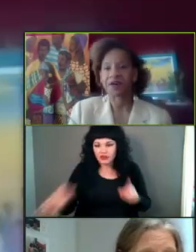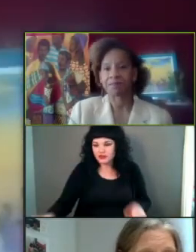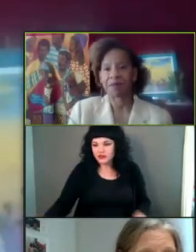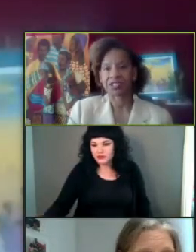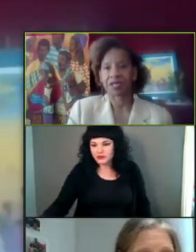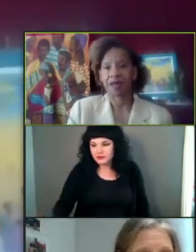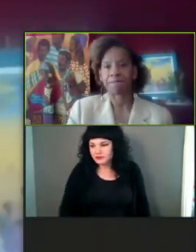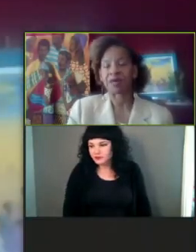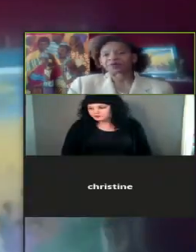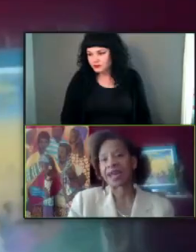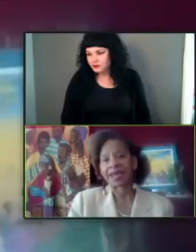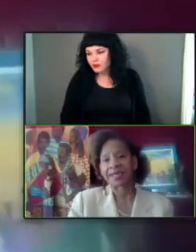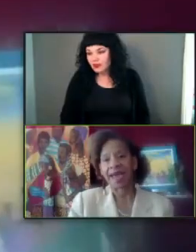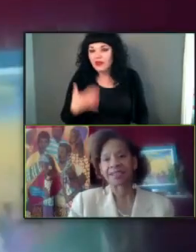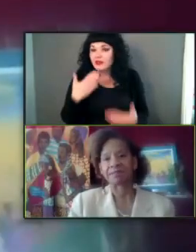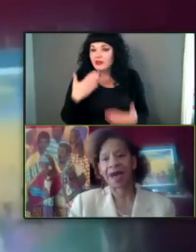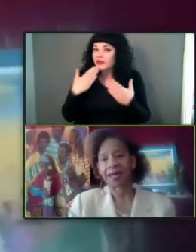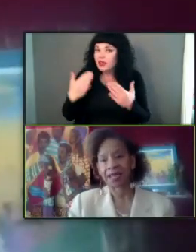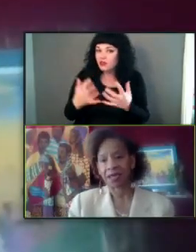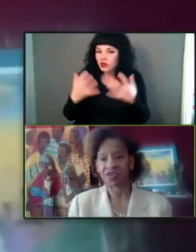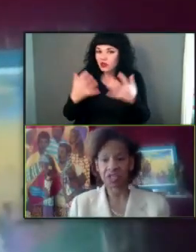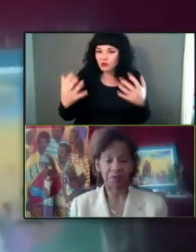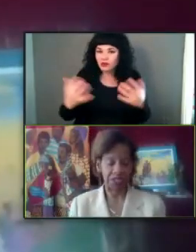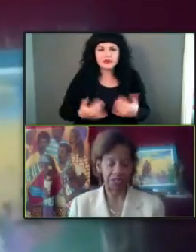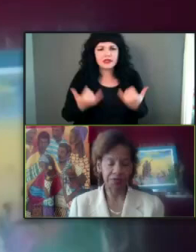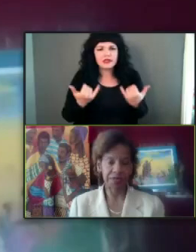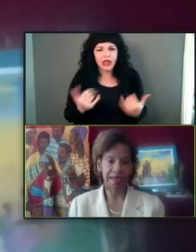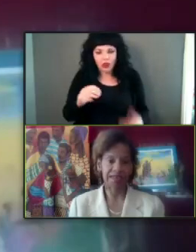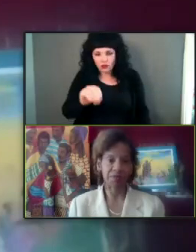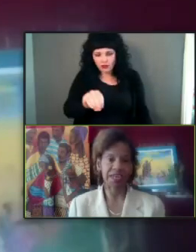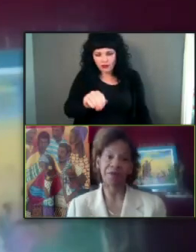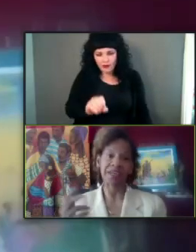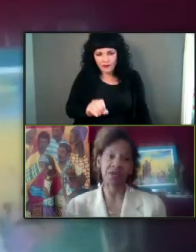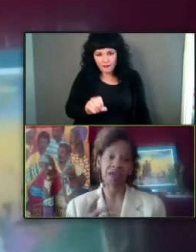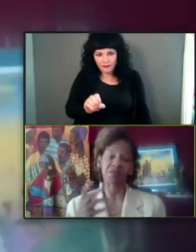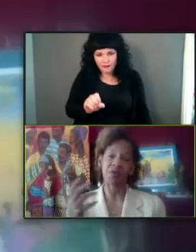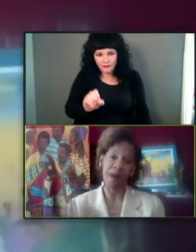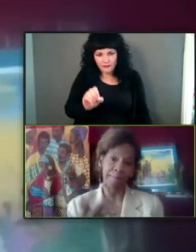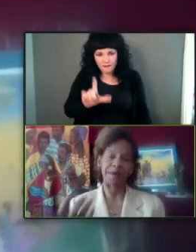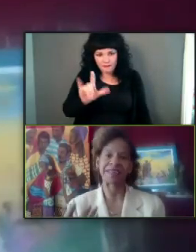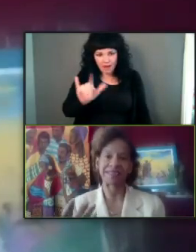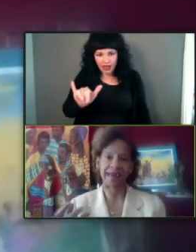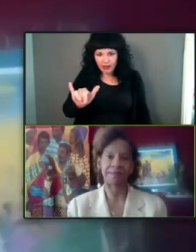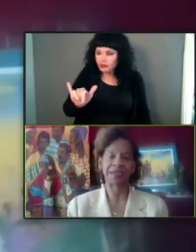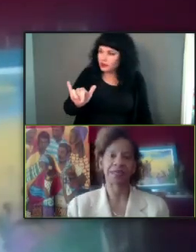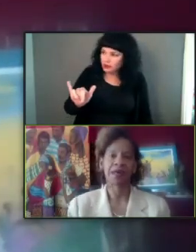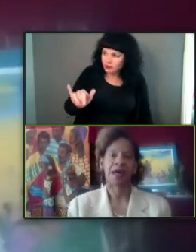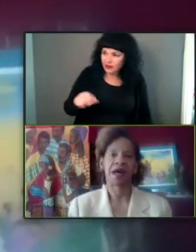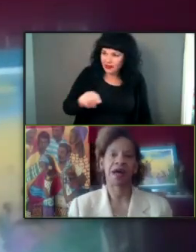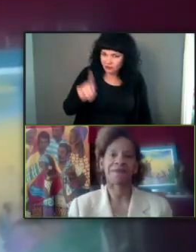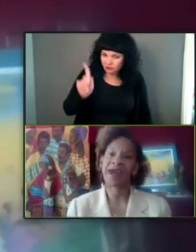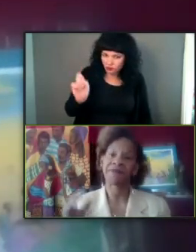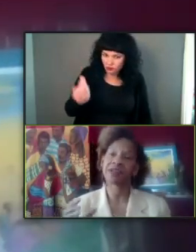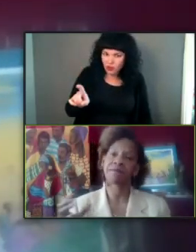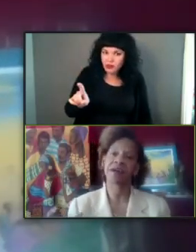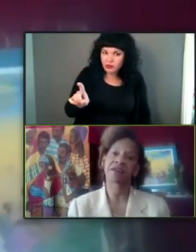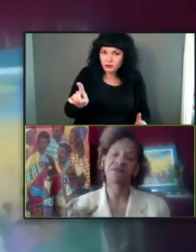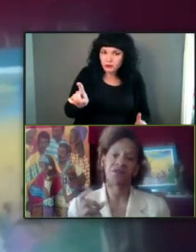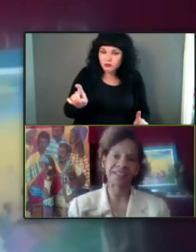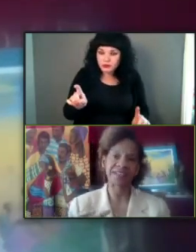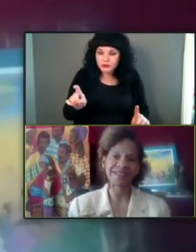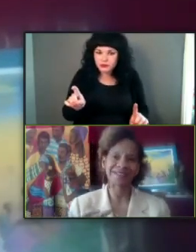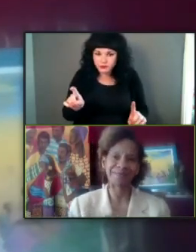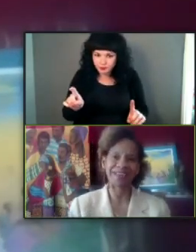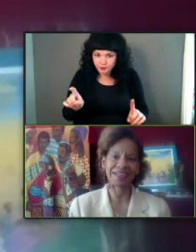Thank you very much. And then what I'd like to ask Molly if she would do, as we wrap up this segment of